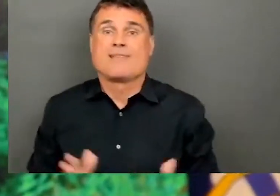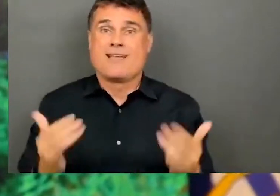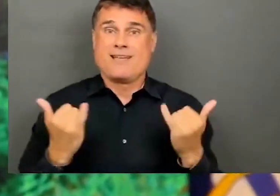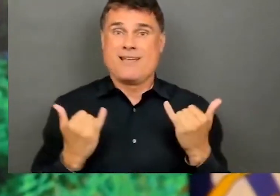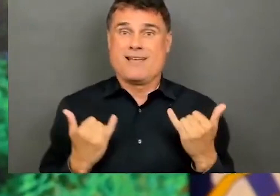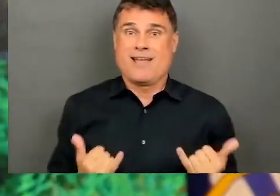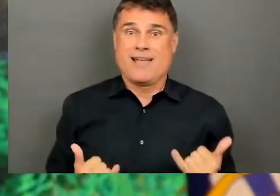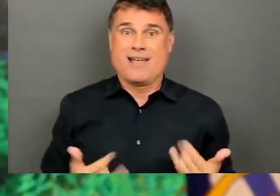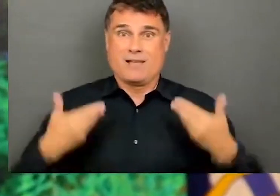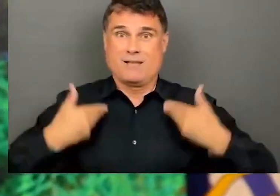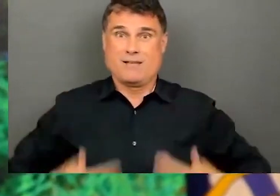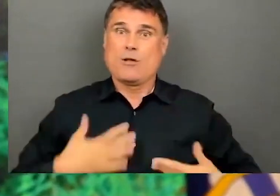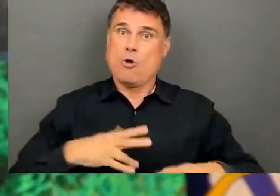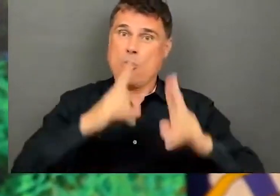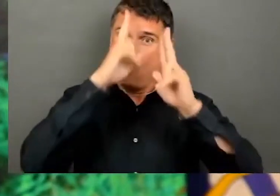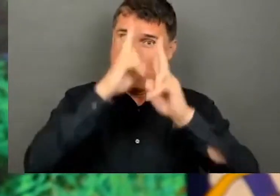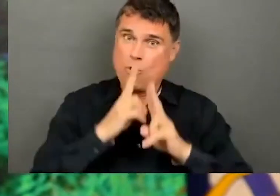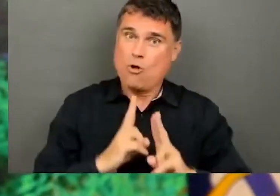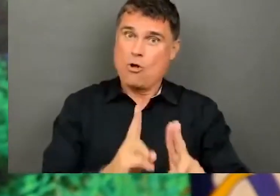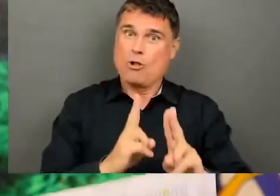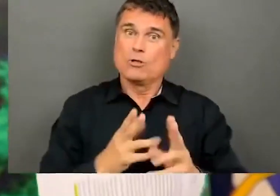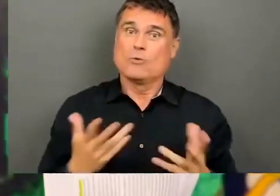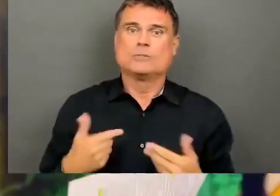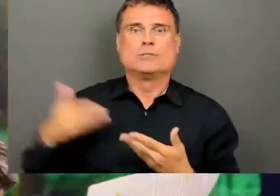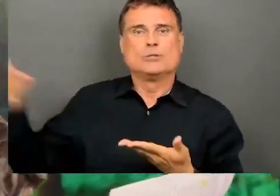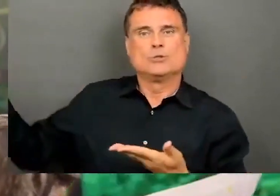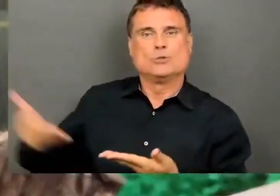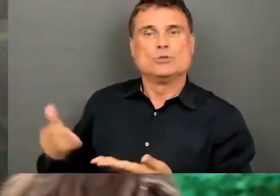of BC, Dr. Matthew CHOW.